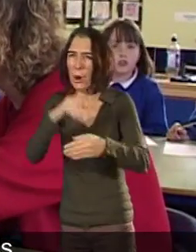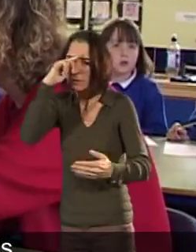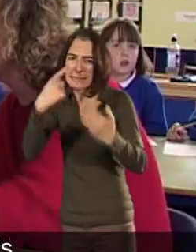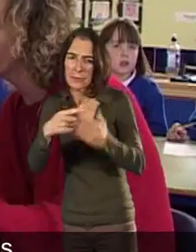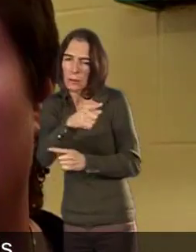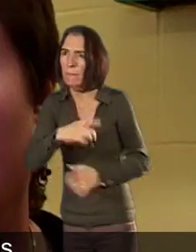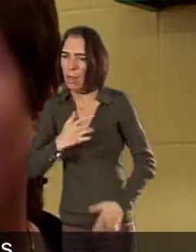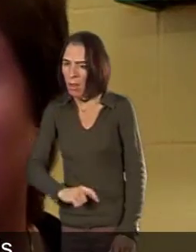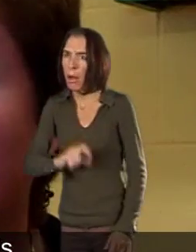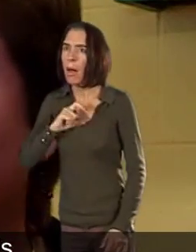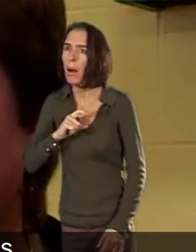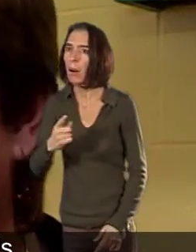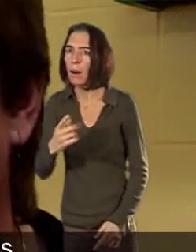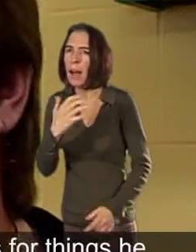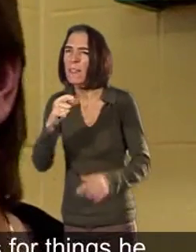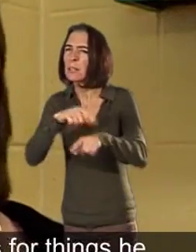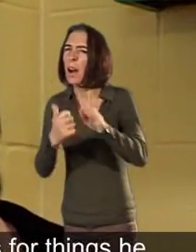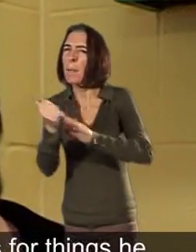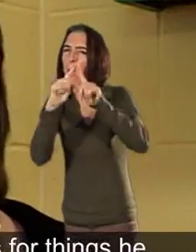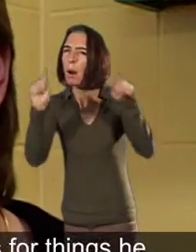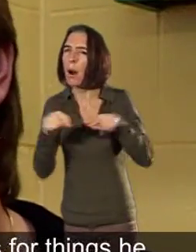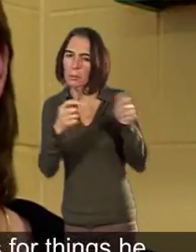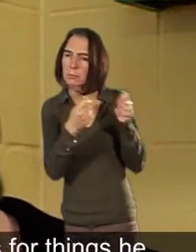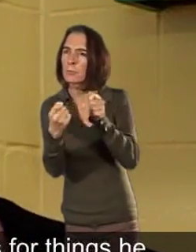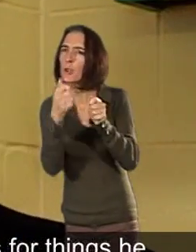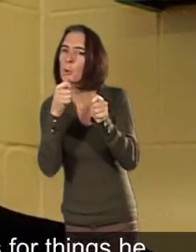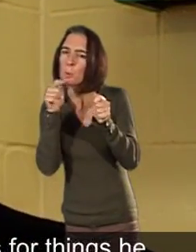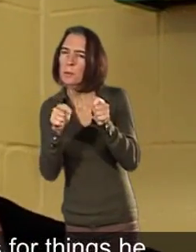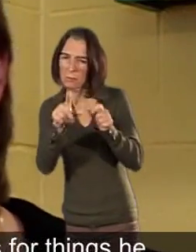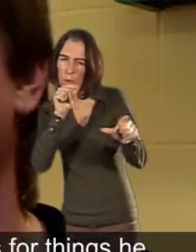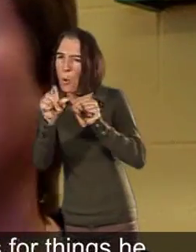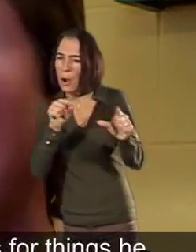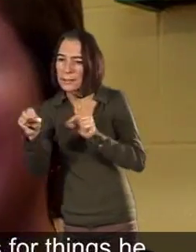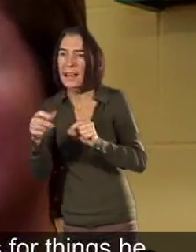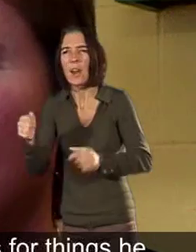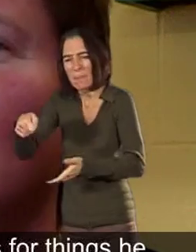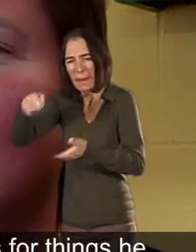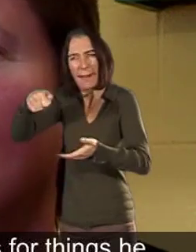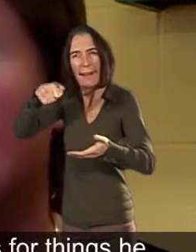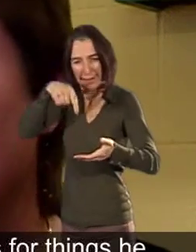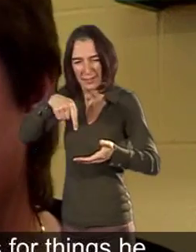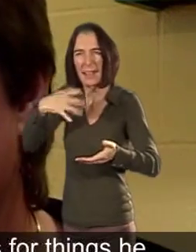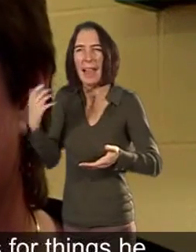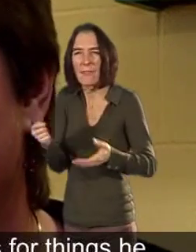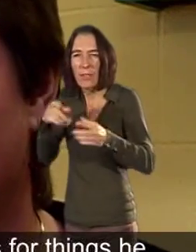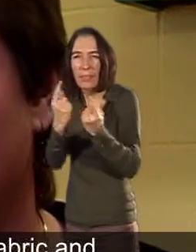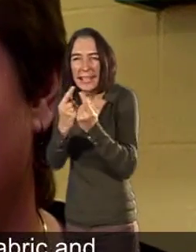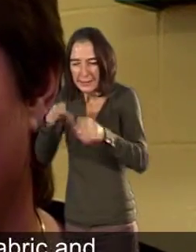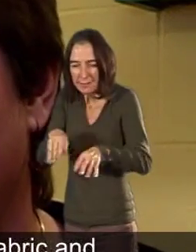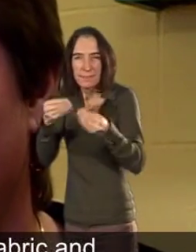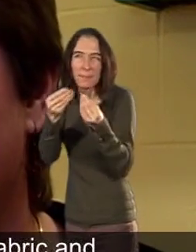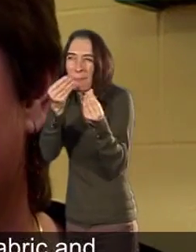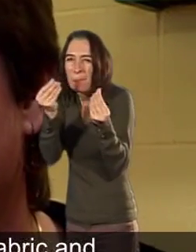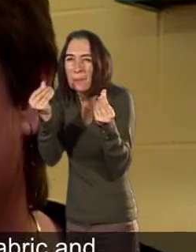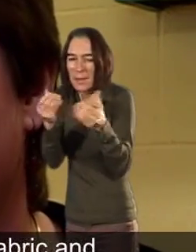He's empowered. He has a timeout card that he can use. He has various options of things he can do. He's got a bag of snugglies, as he calls them, which